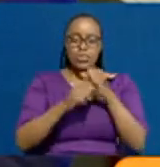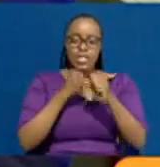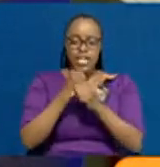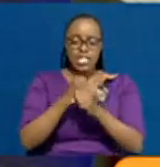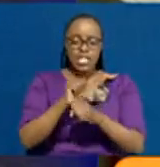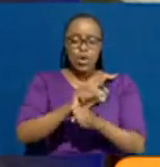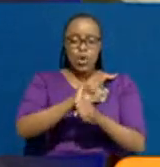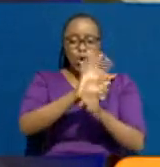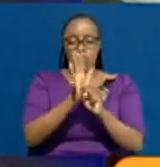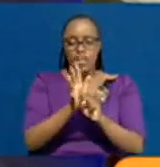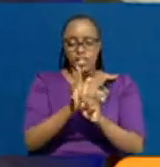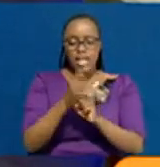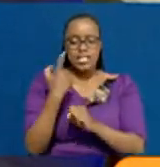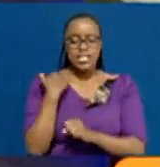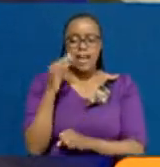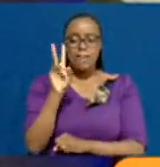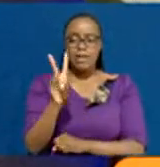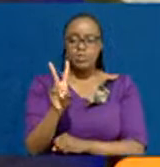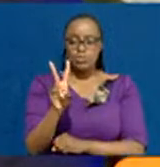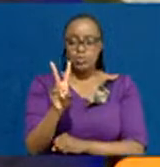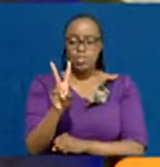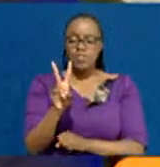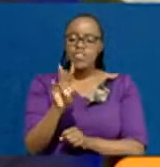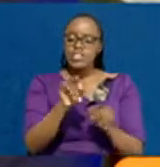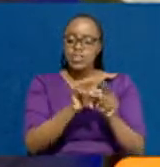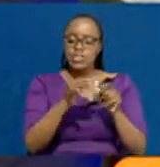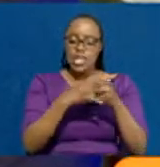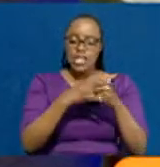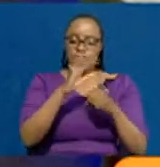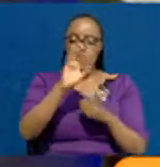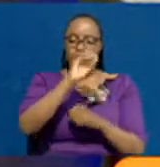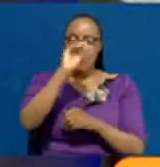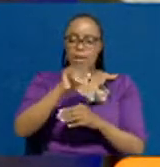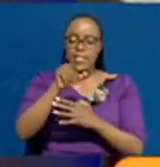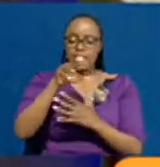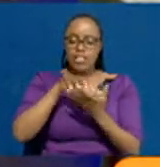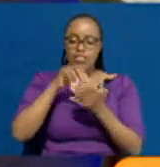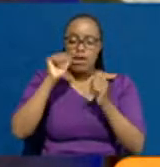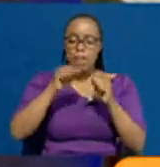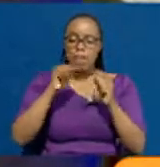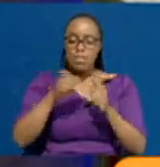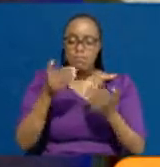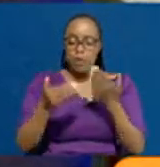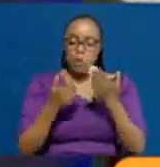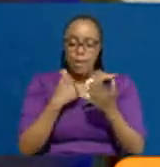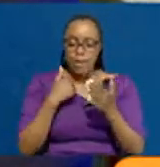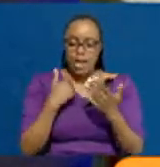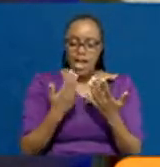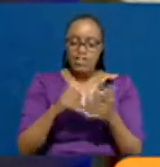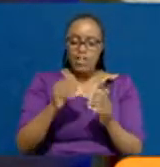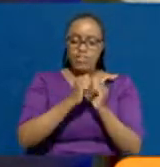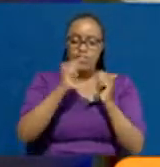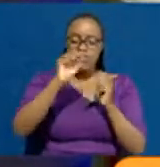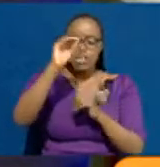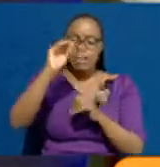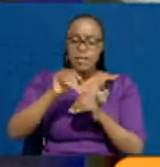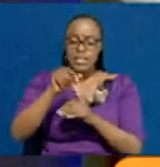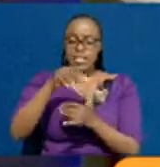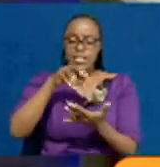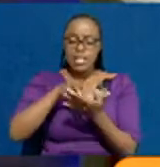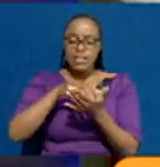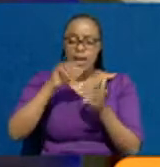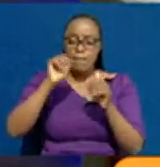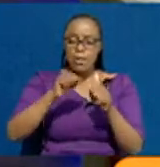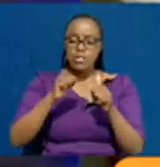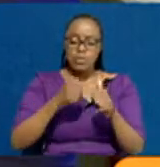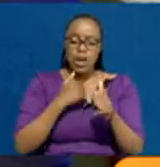COVID-19 comes as number 2. 85% of those cases may have been mild, 15% of those cases may have